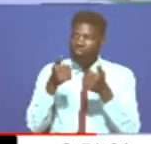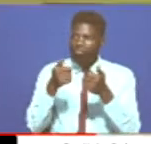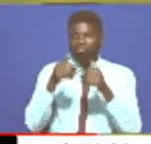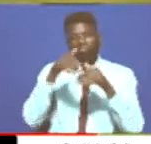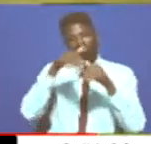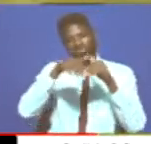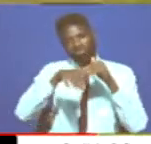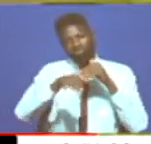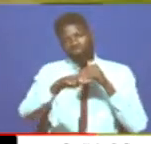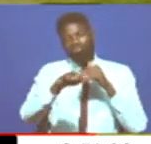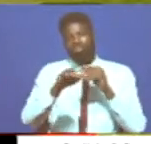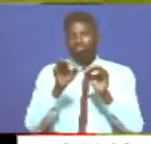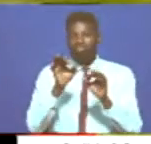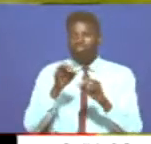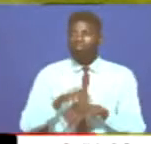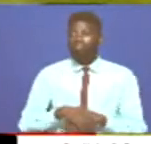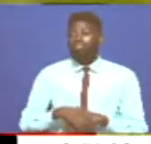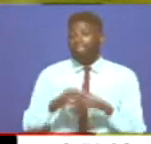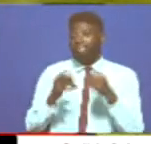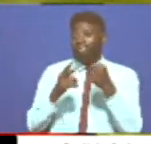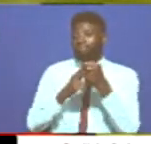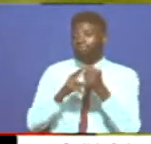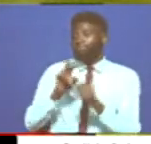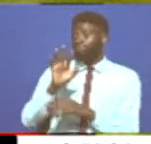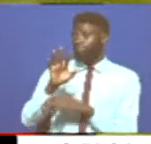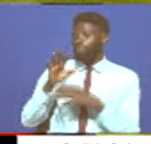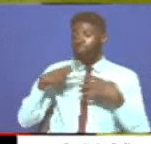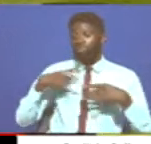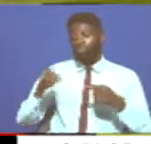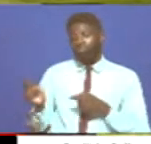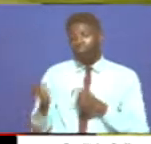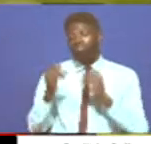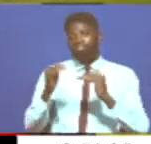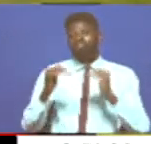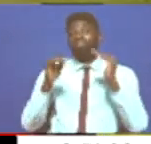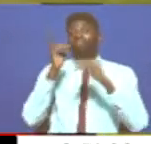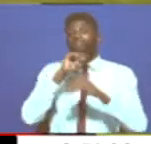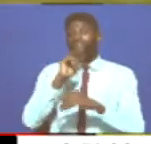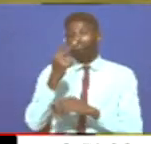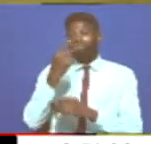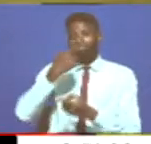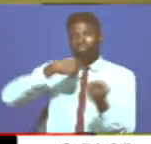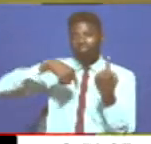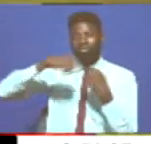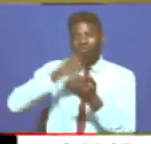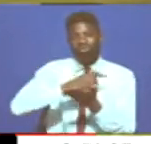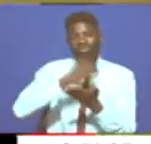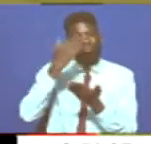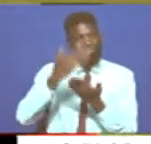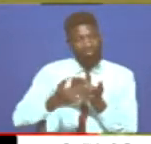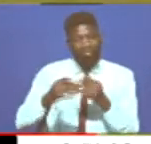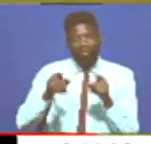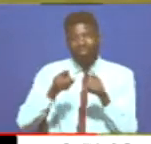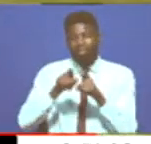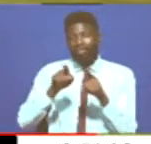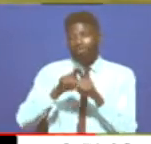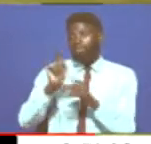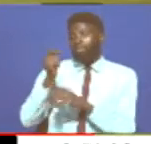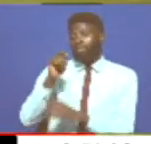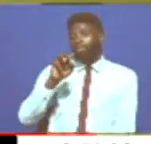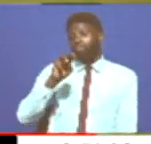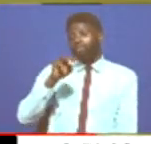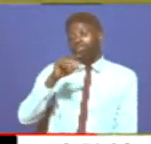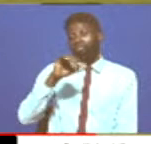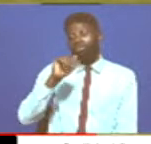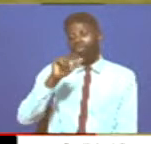yes. 75 golfers made the cut and will play two more rounds over the weekend. The Magical Kenya Open has a total prize fund of